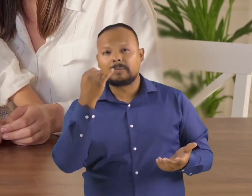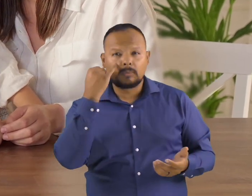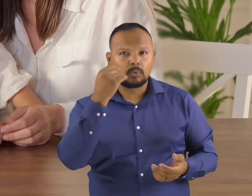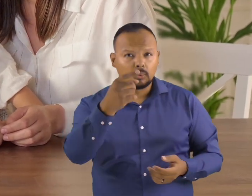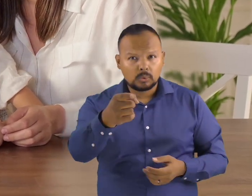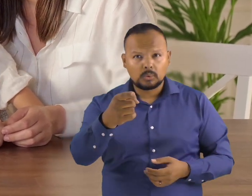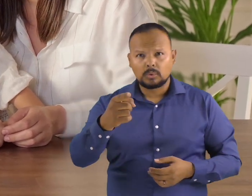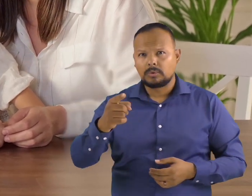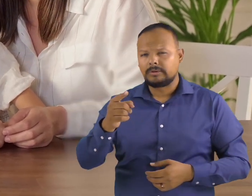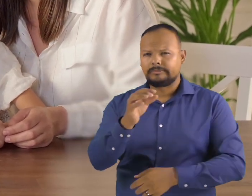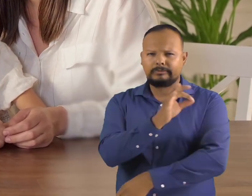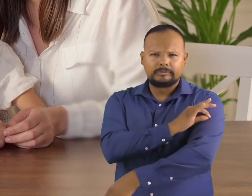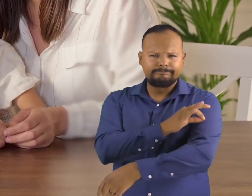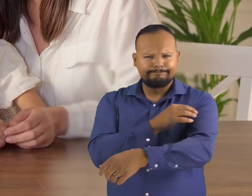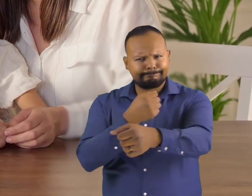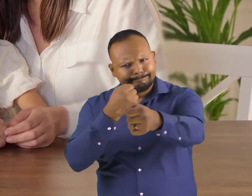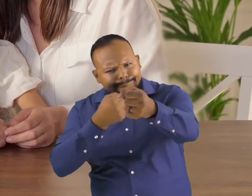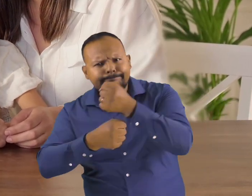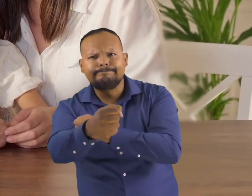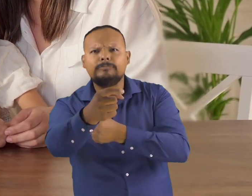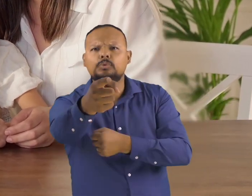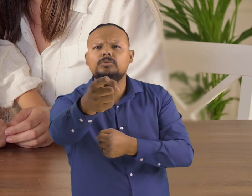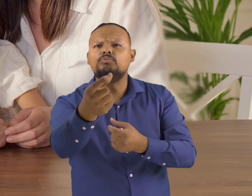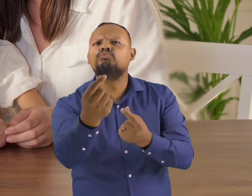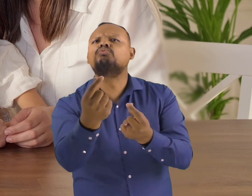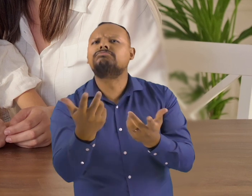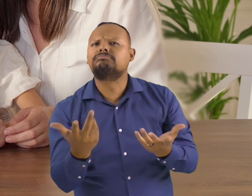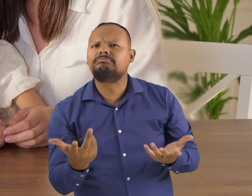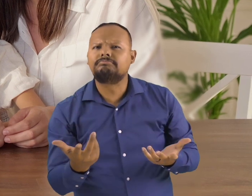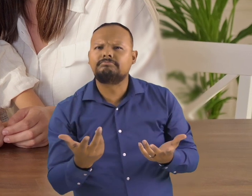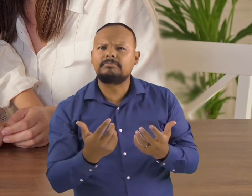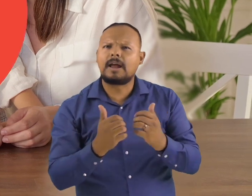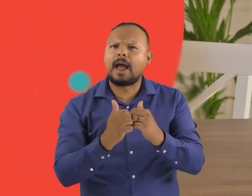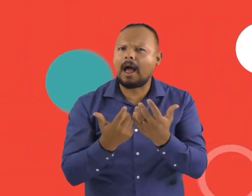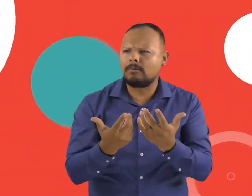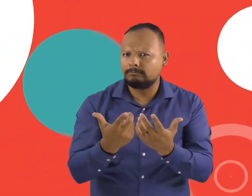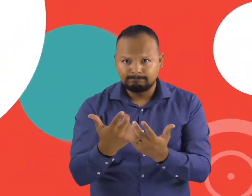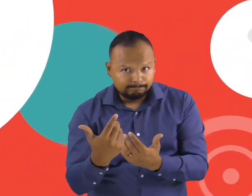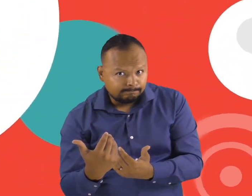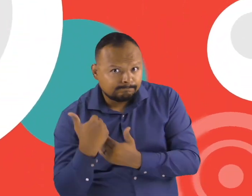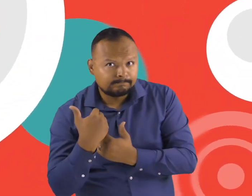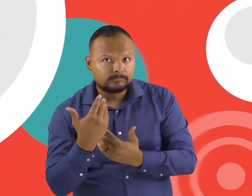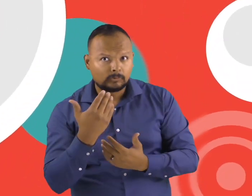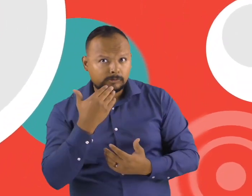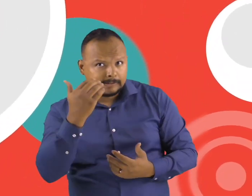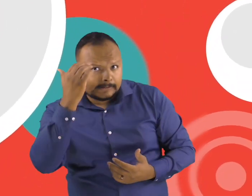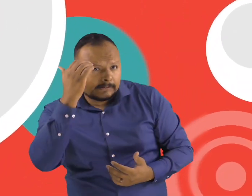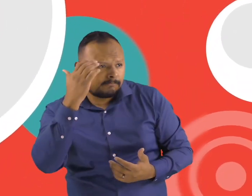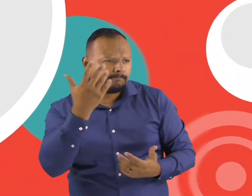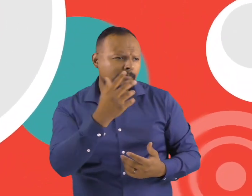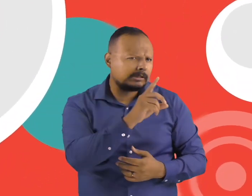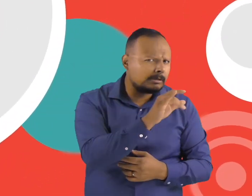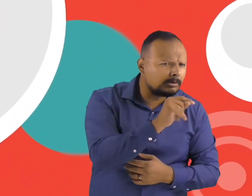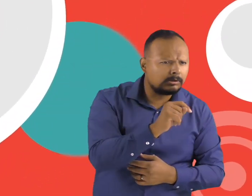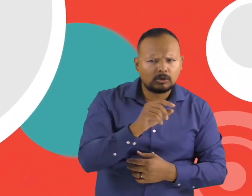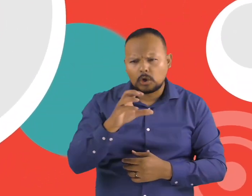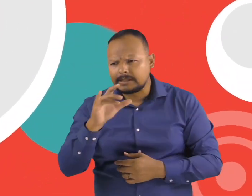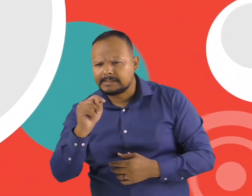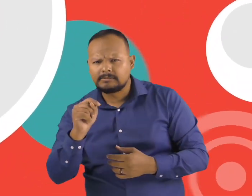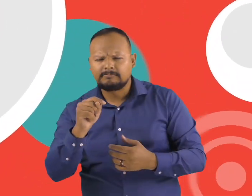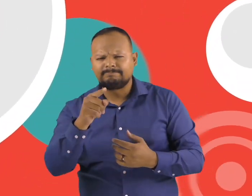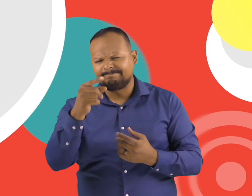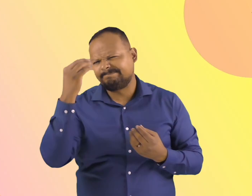debit and credit cards responsibly hope you had fun learning with us